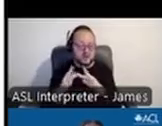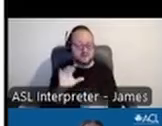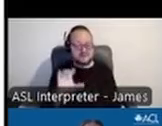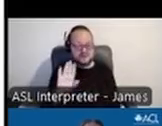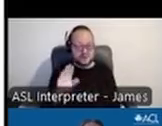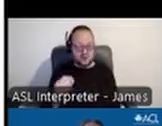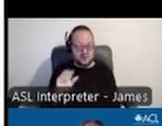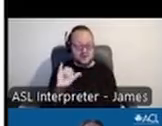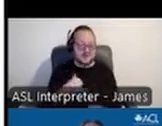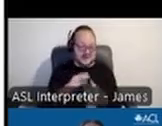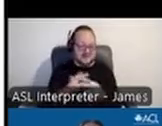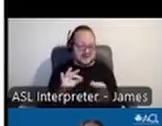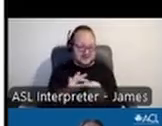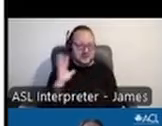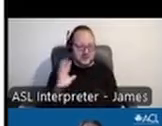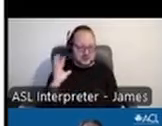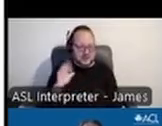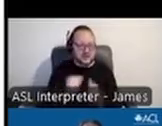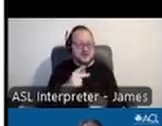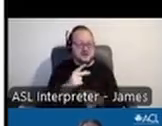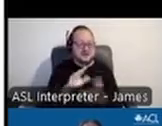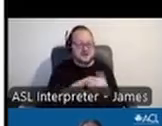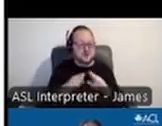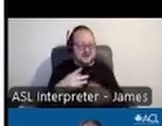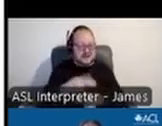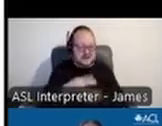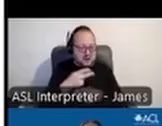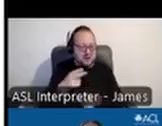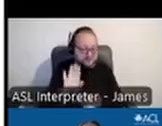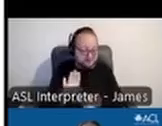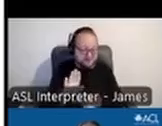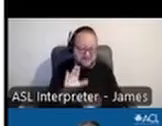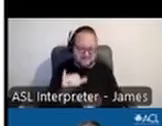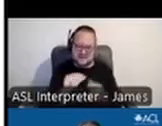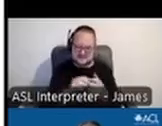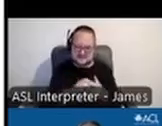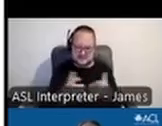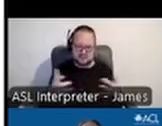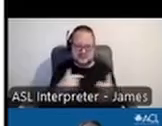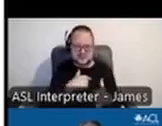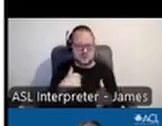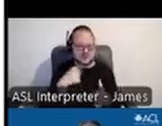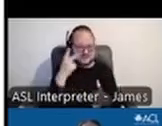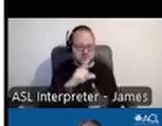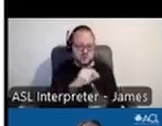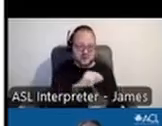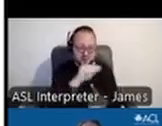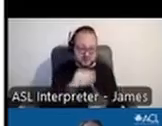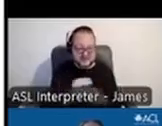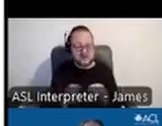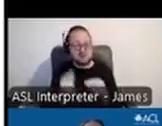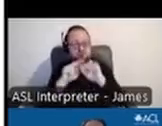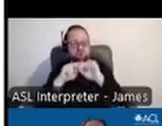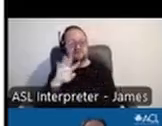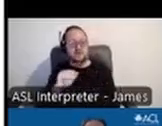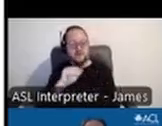referenced earlier with community care hubs increasing. And that's grown from about 20% to 40%. So that's doubled